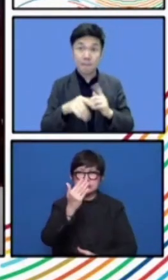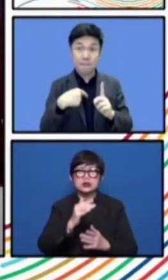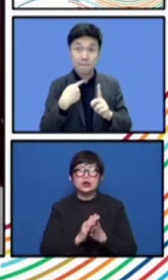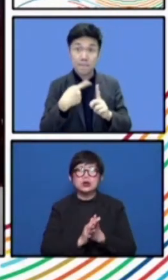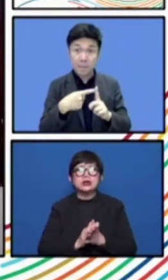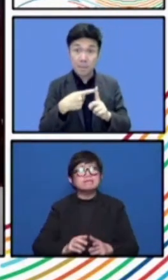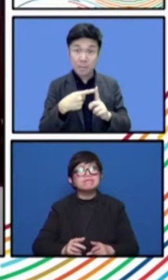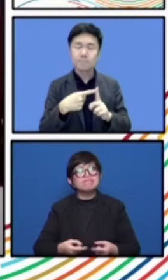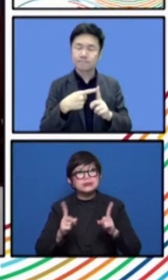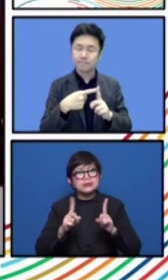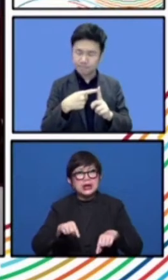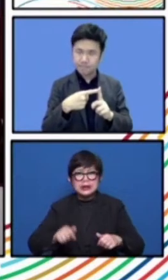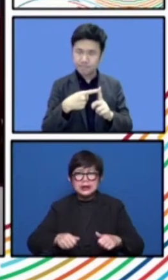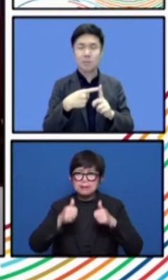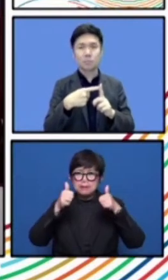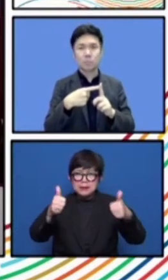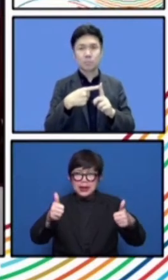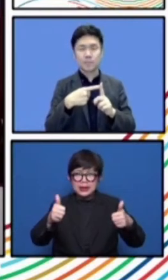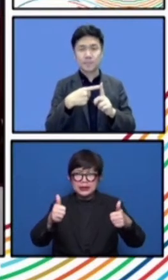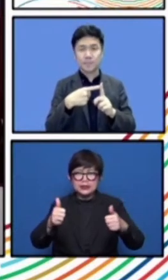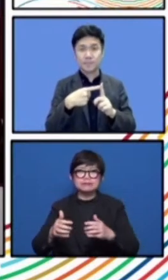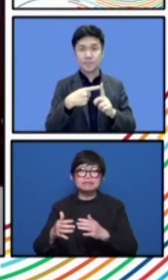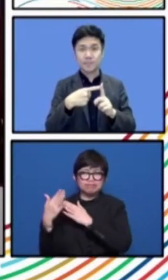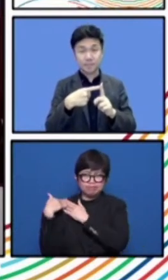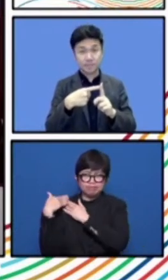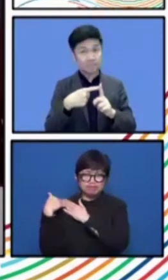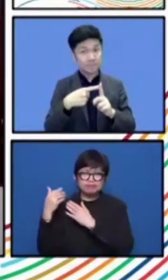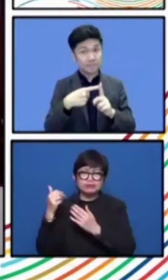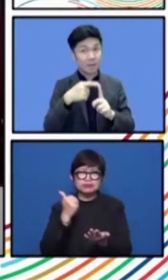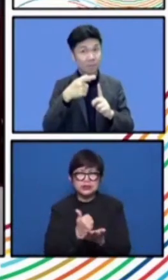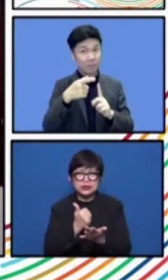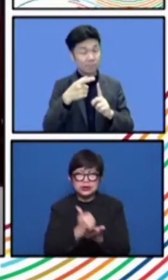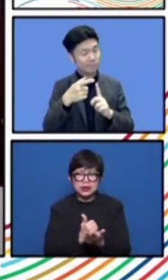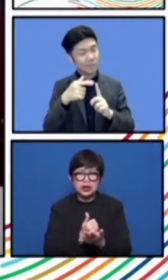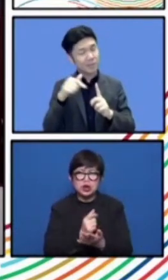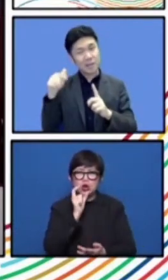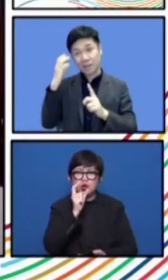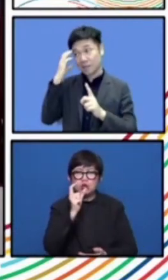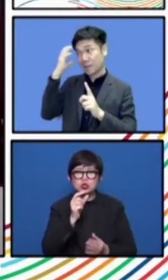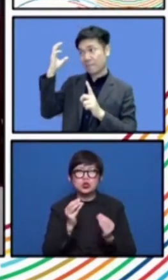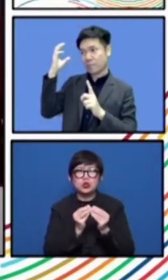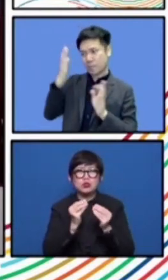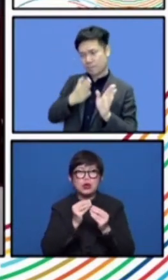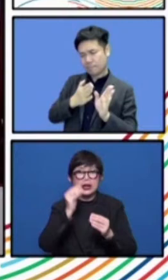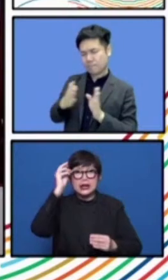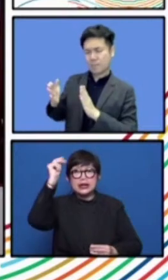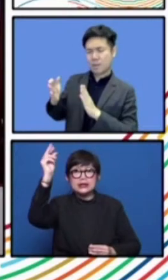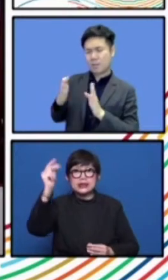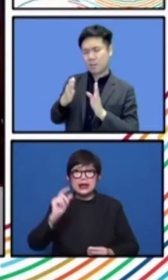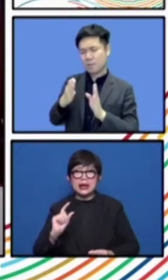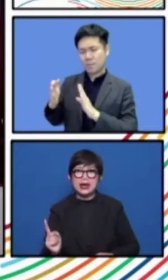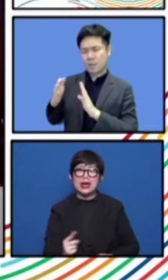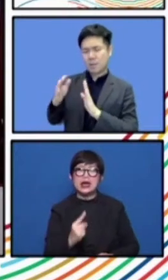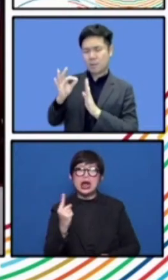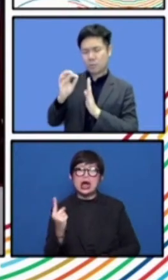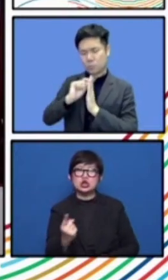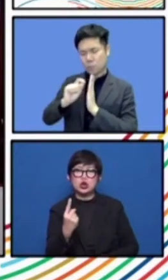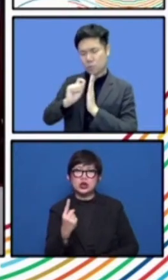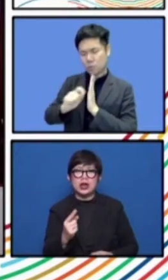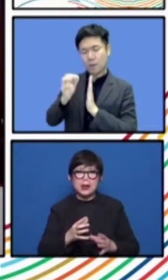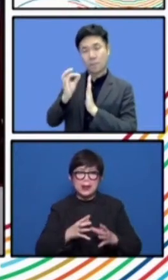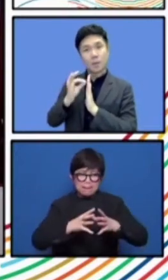significant role in National development planning and the policy making